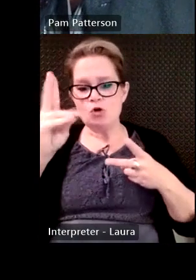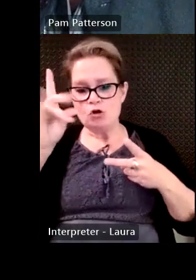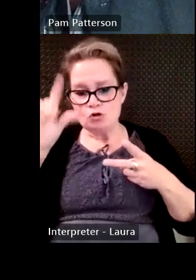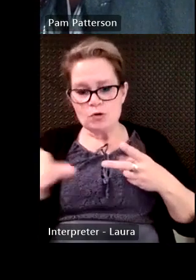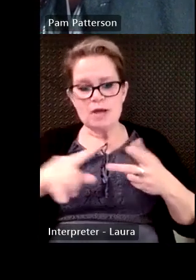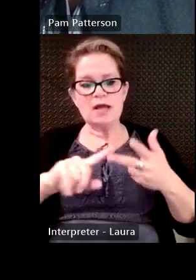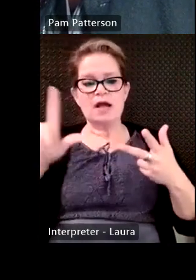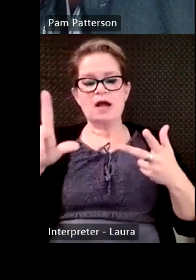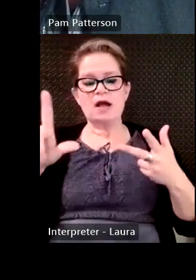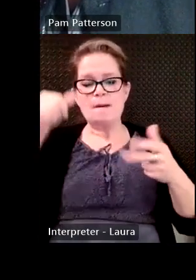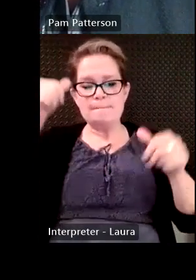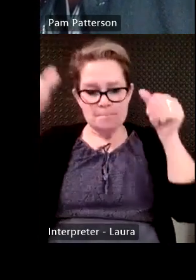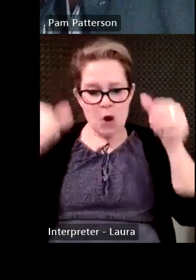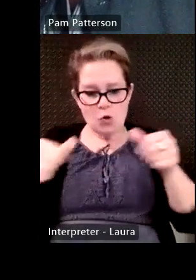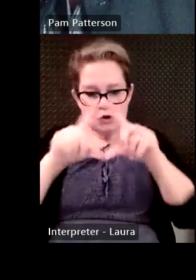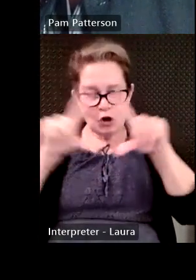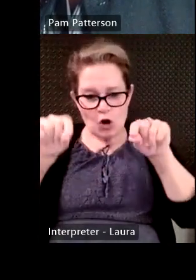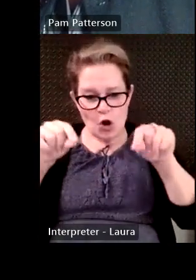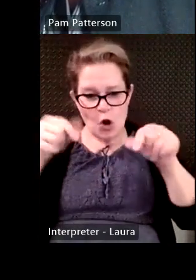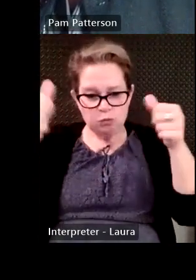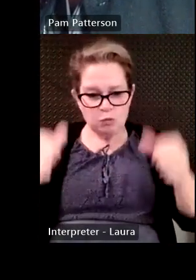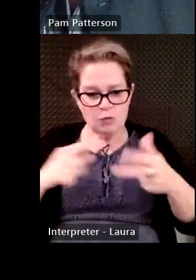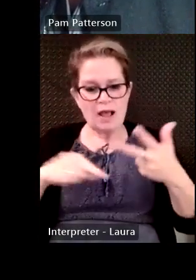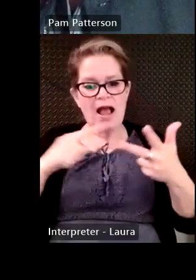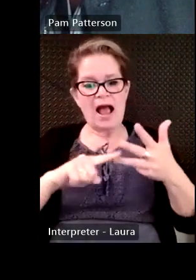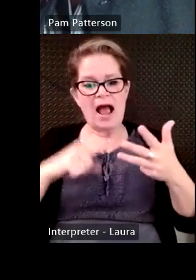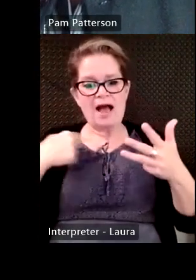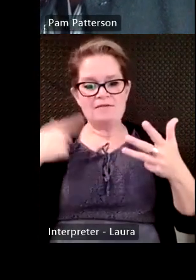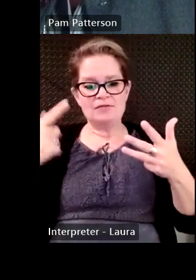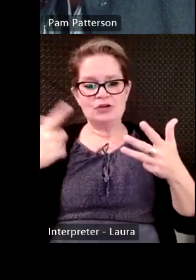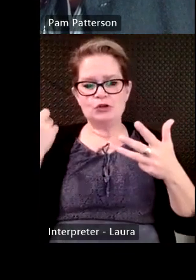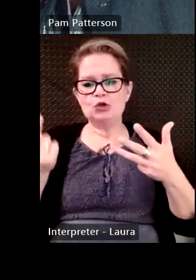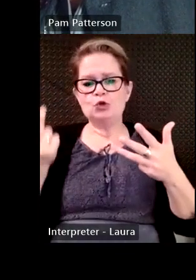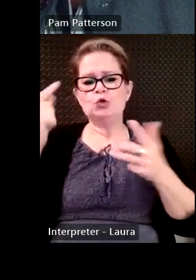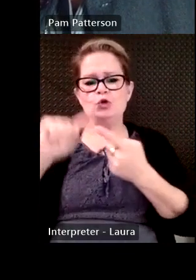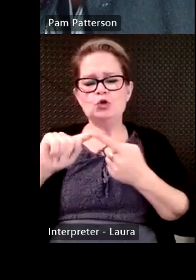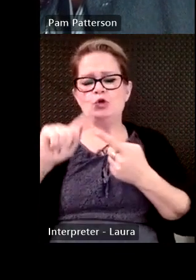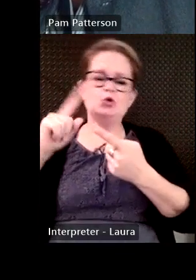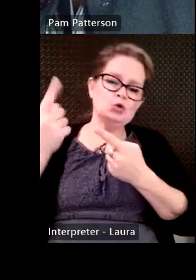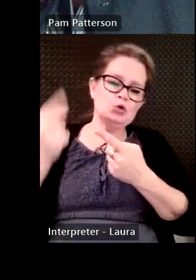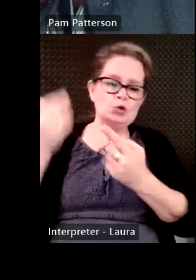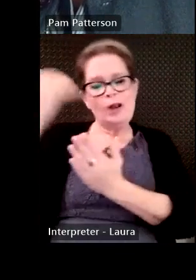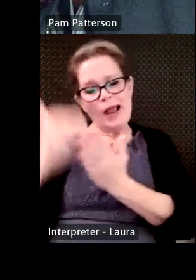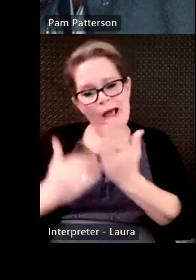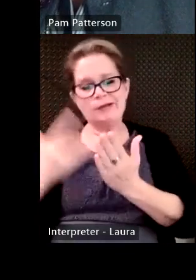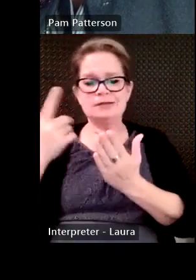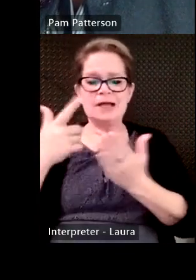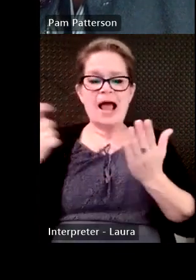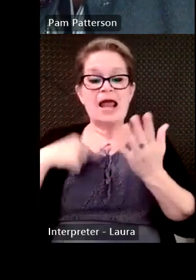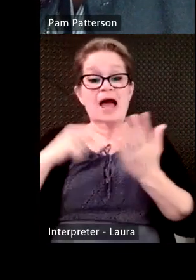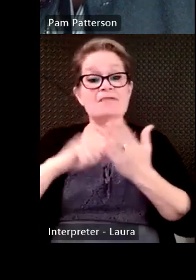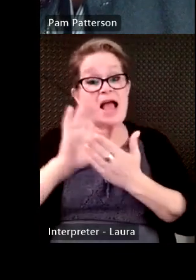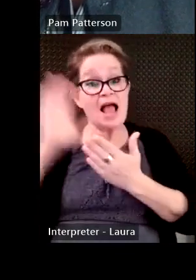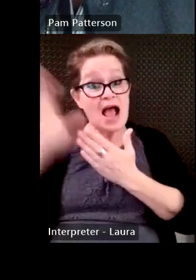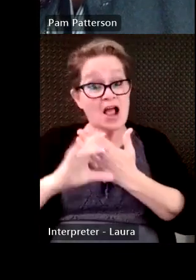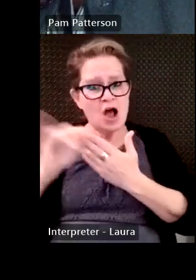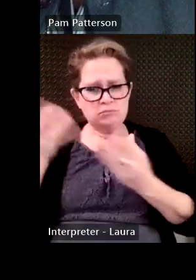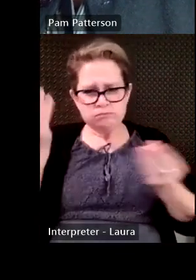to-do lists, calendars, and used palette paper. For the Cost of a Spoonie comments on how a student with an